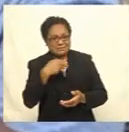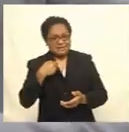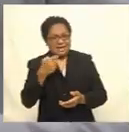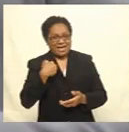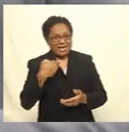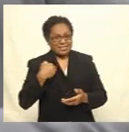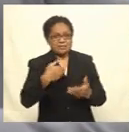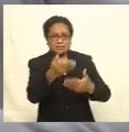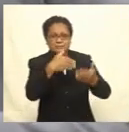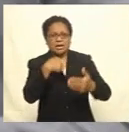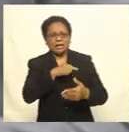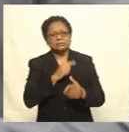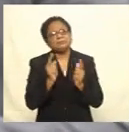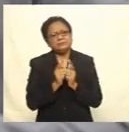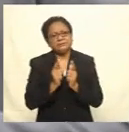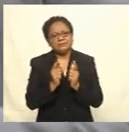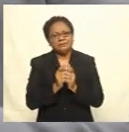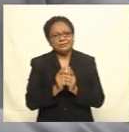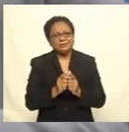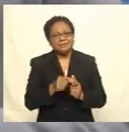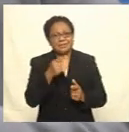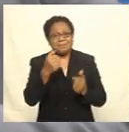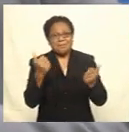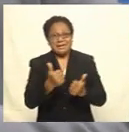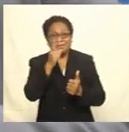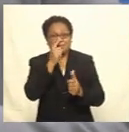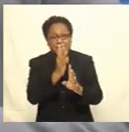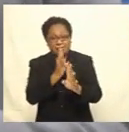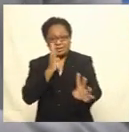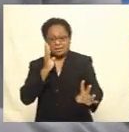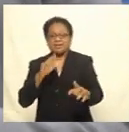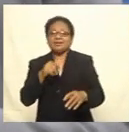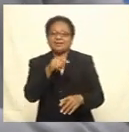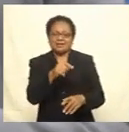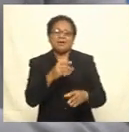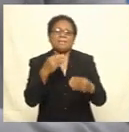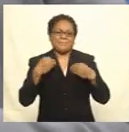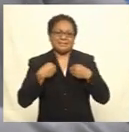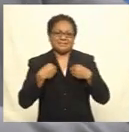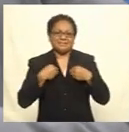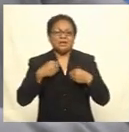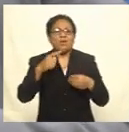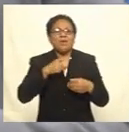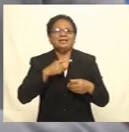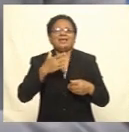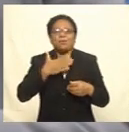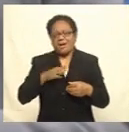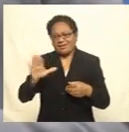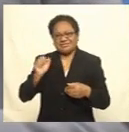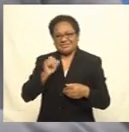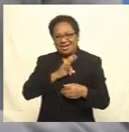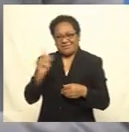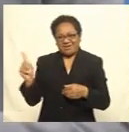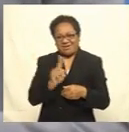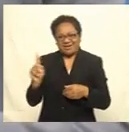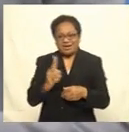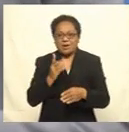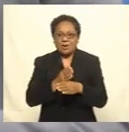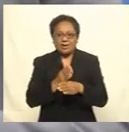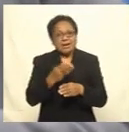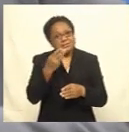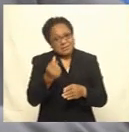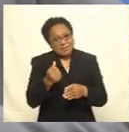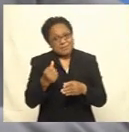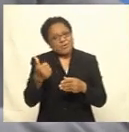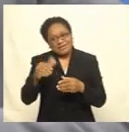meeting. Many of those lining up here are business people trying to keep their employees coming to work. Some already had a pass from